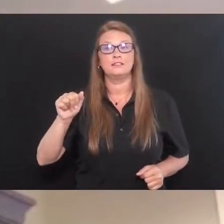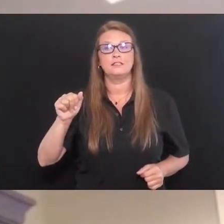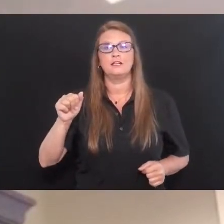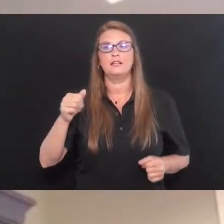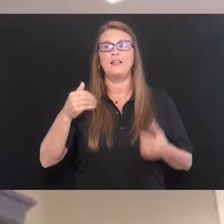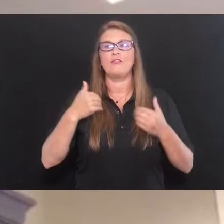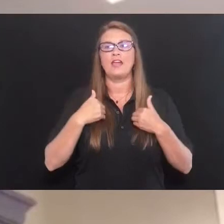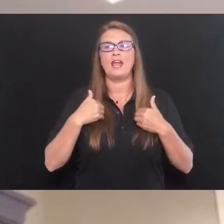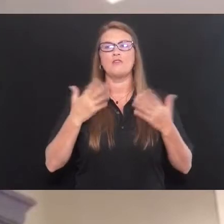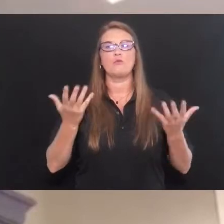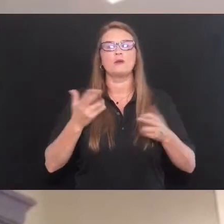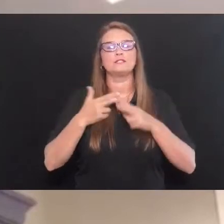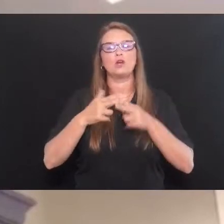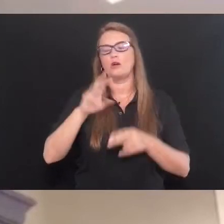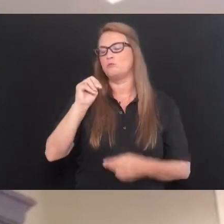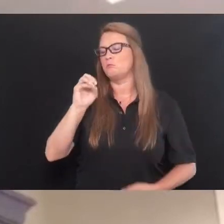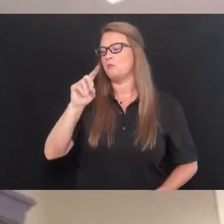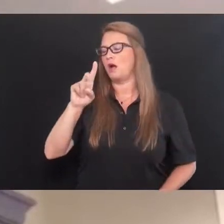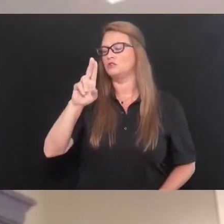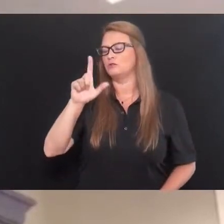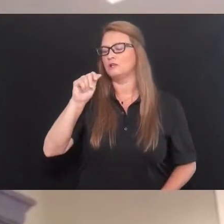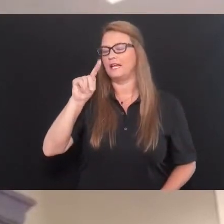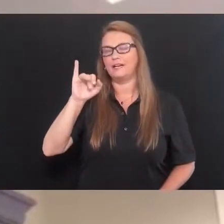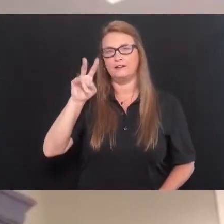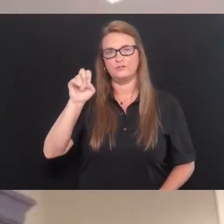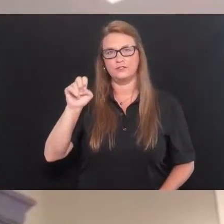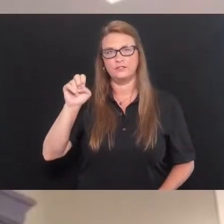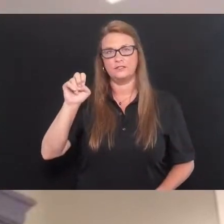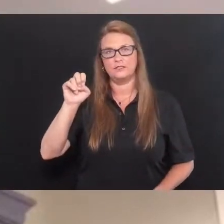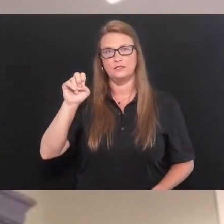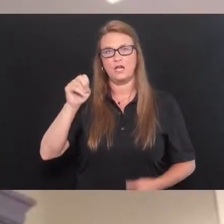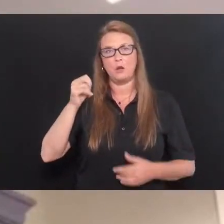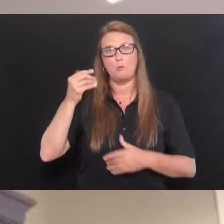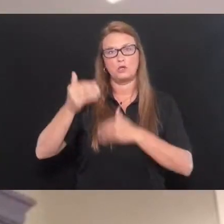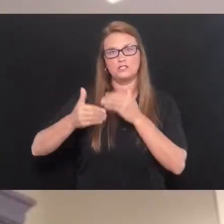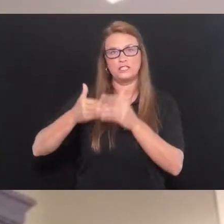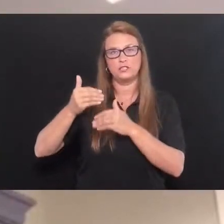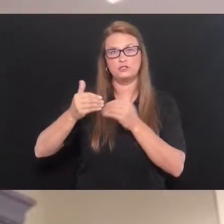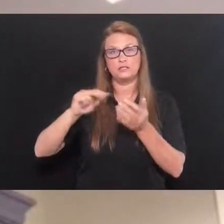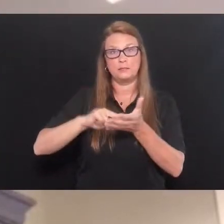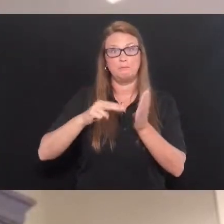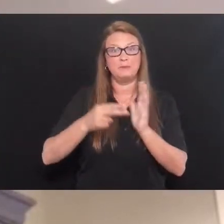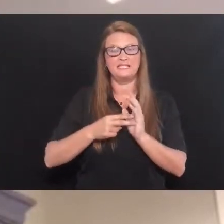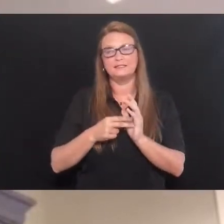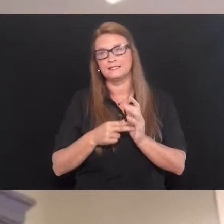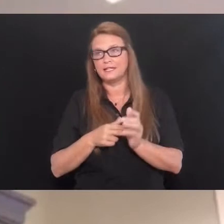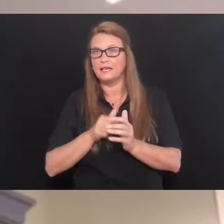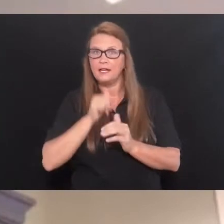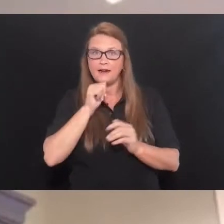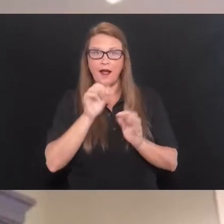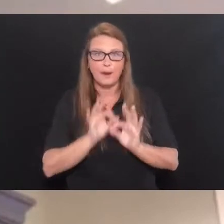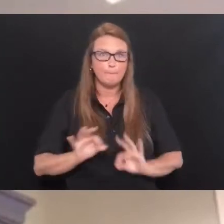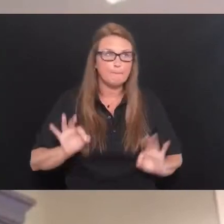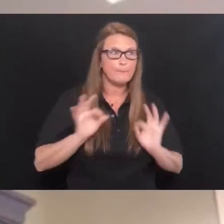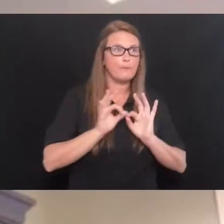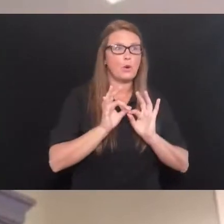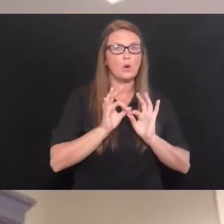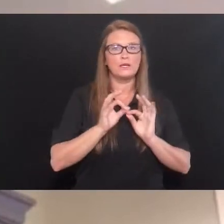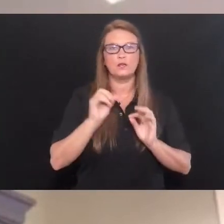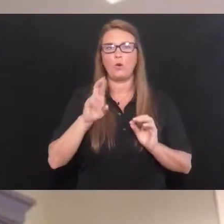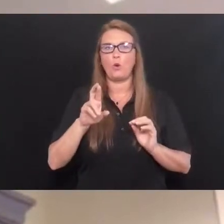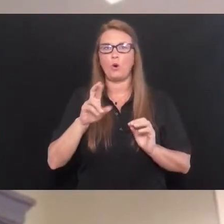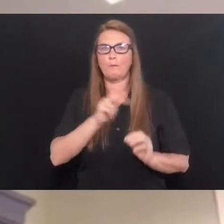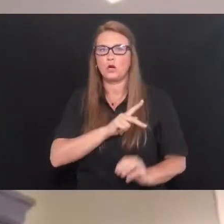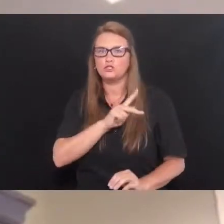modulating procedures, meaning that non-essential procedures and elective surgeries are